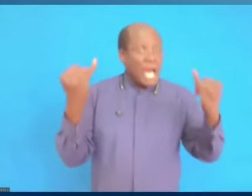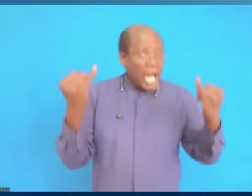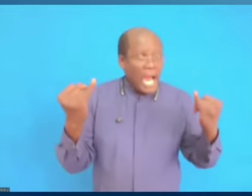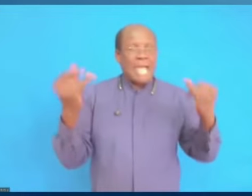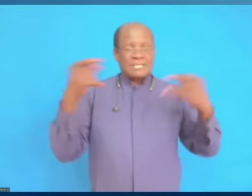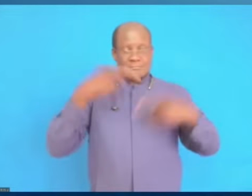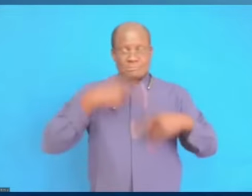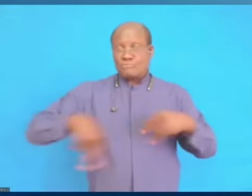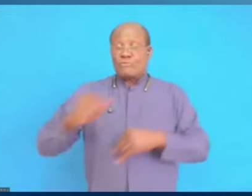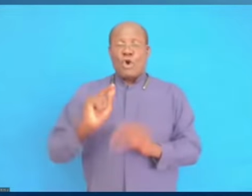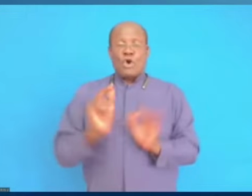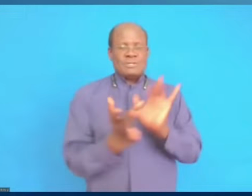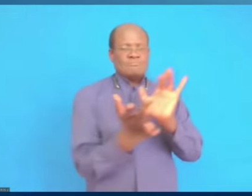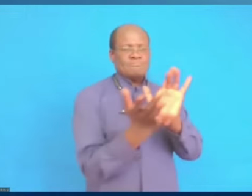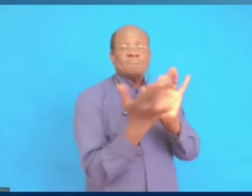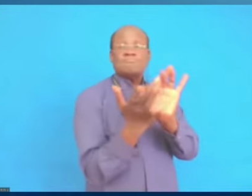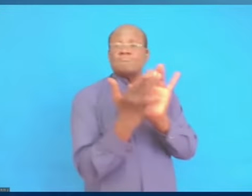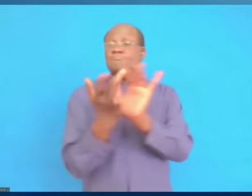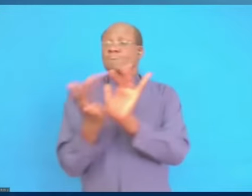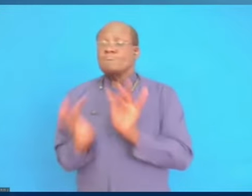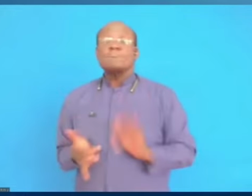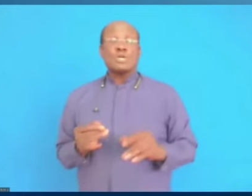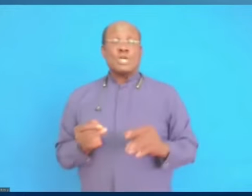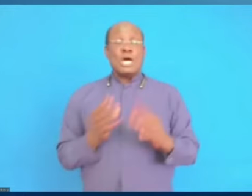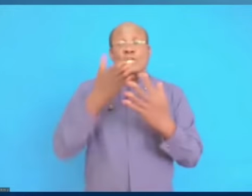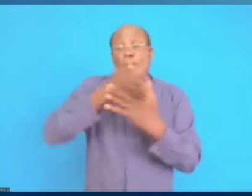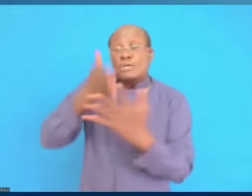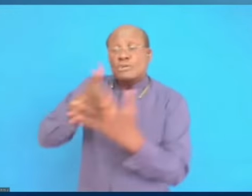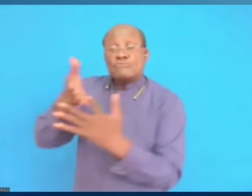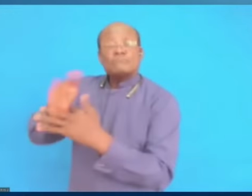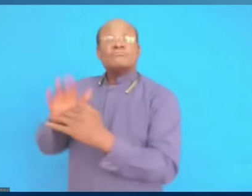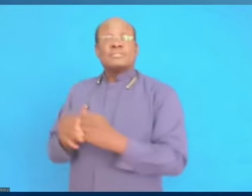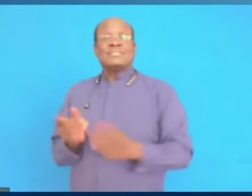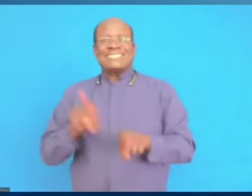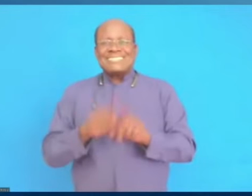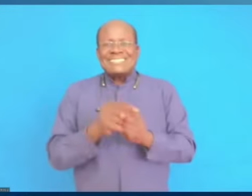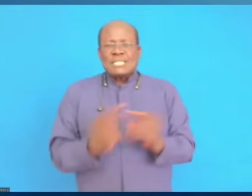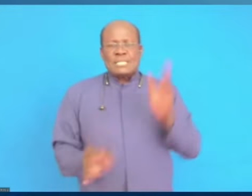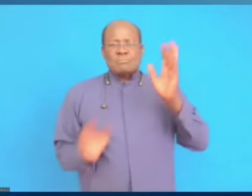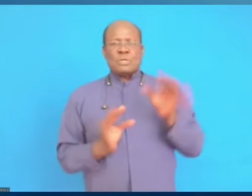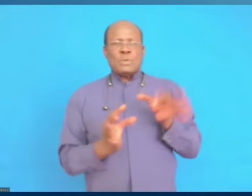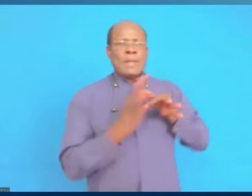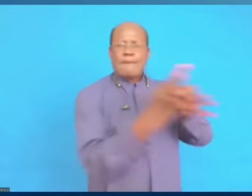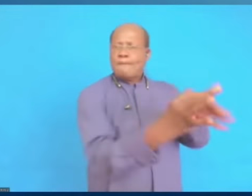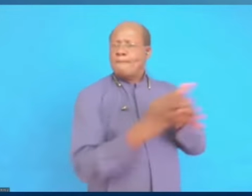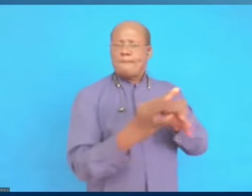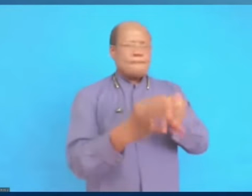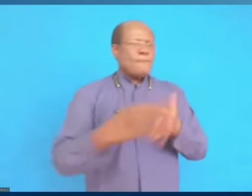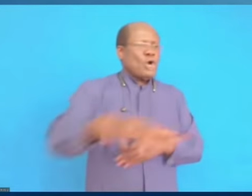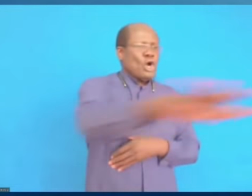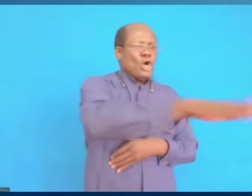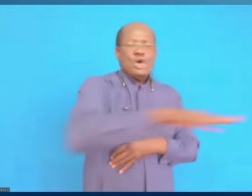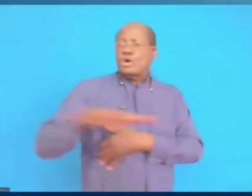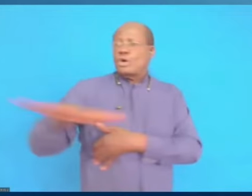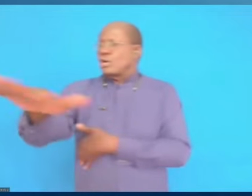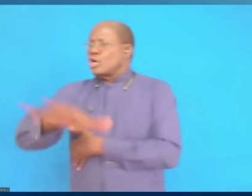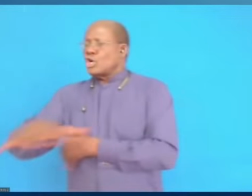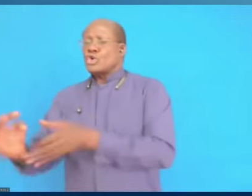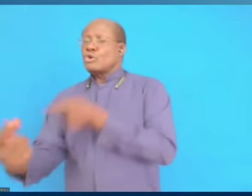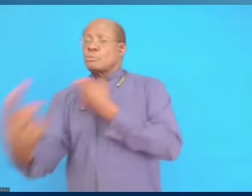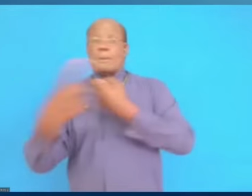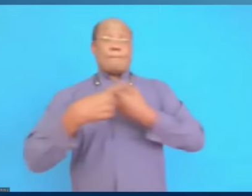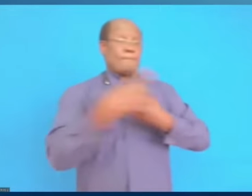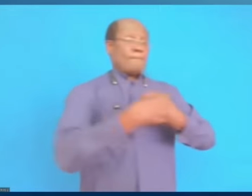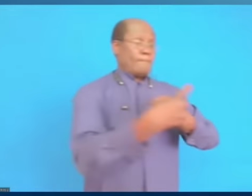connectivity within small island developing states, and the increased collaboration among SIDS to combat existing vulnerabilities, which